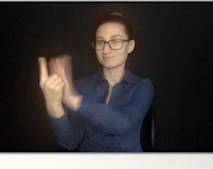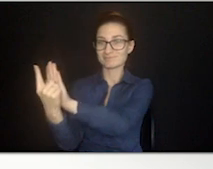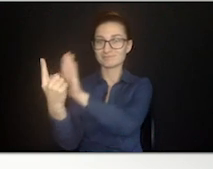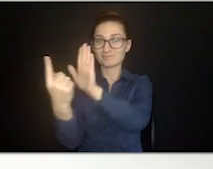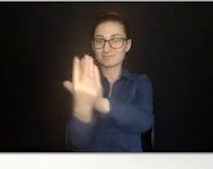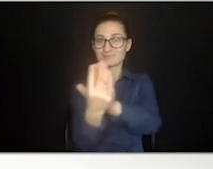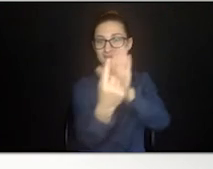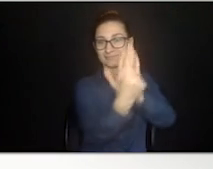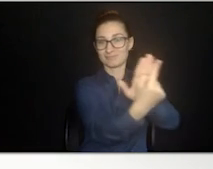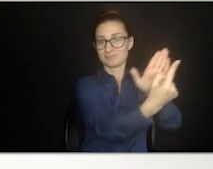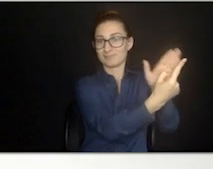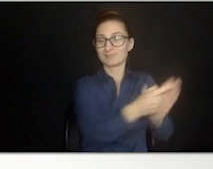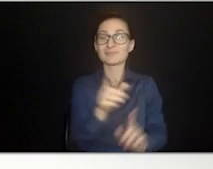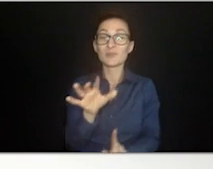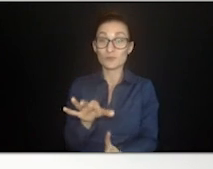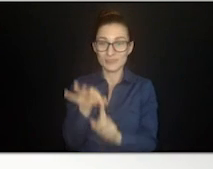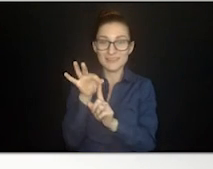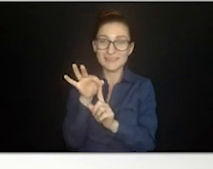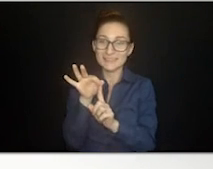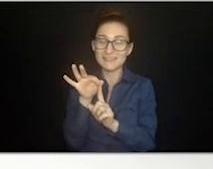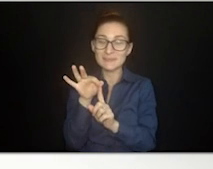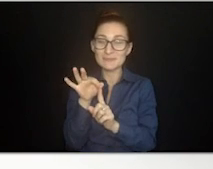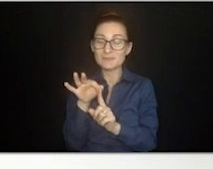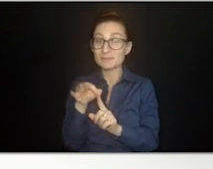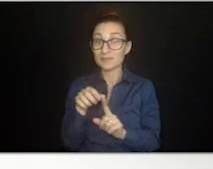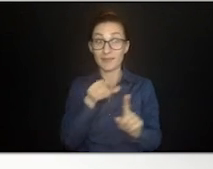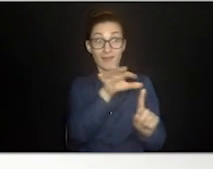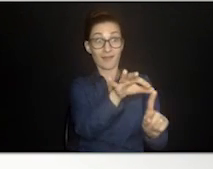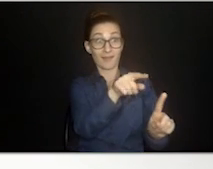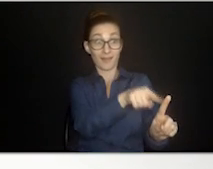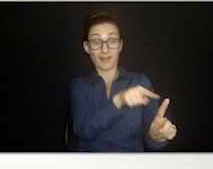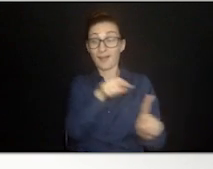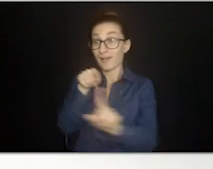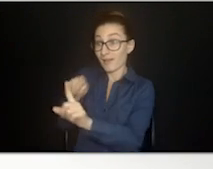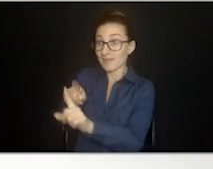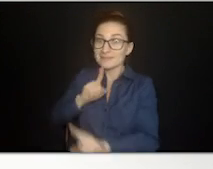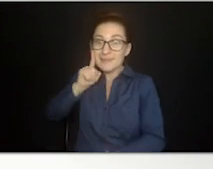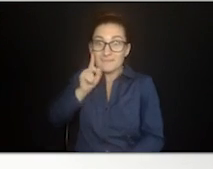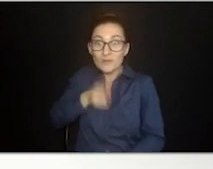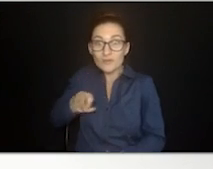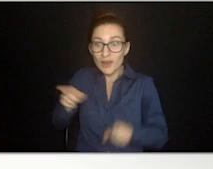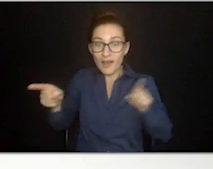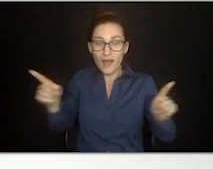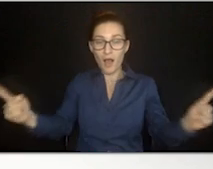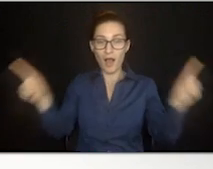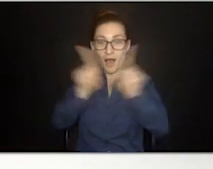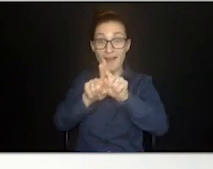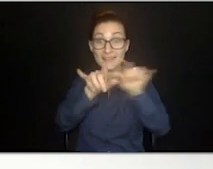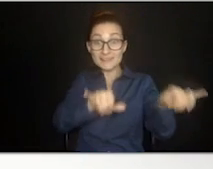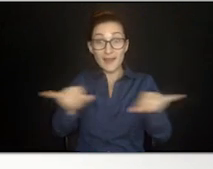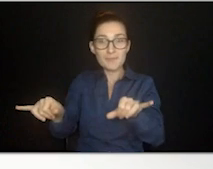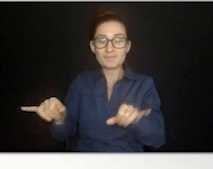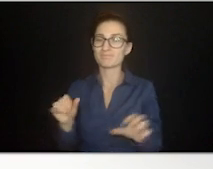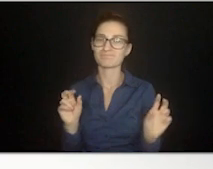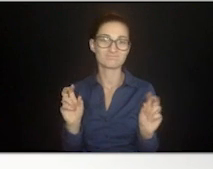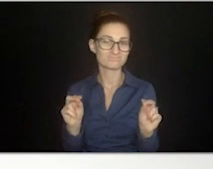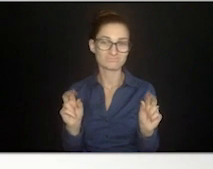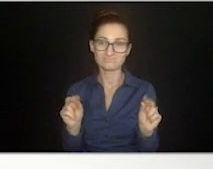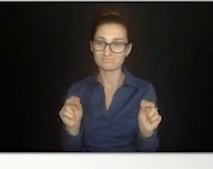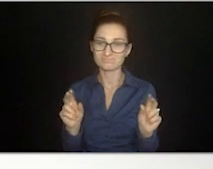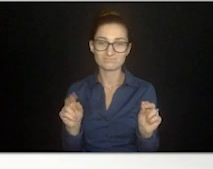unique. No two children with a hearing loss will have the exact same needs. Cultivate accessibility